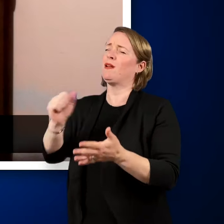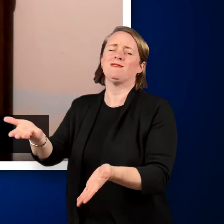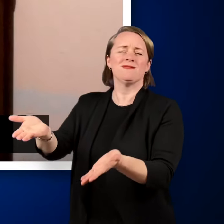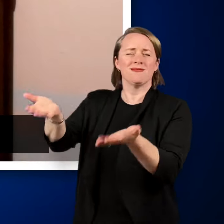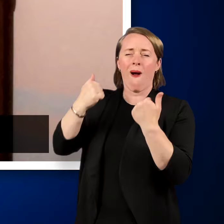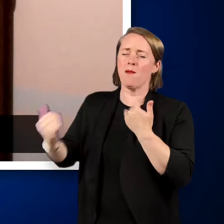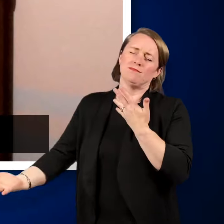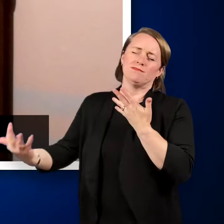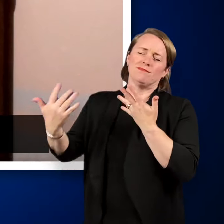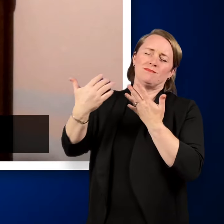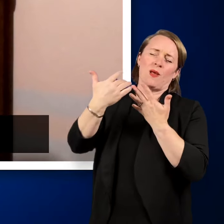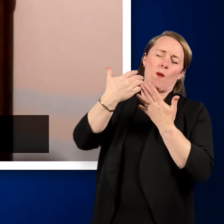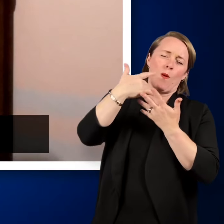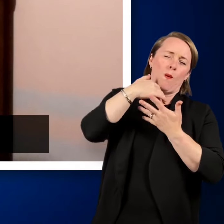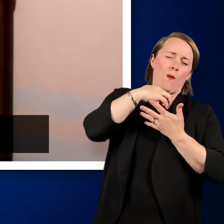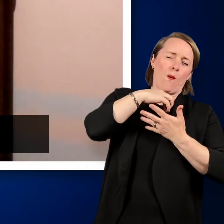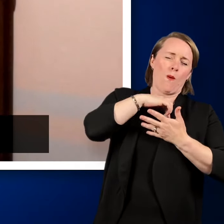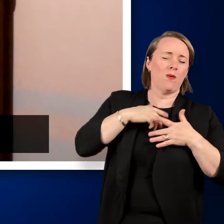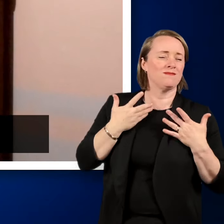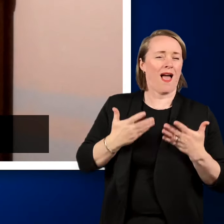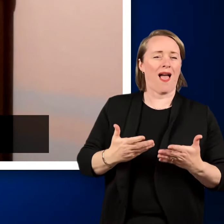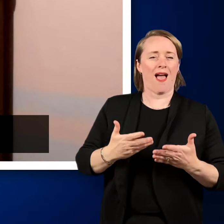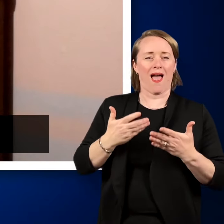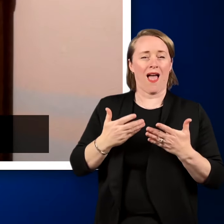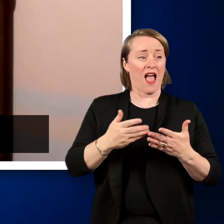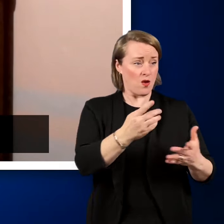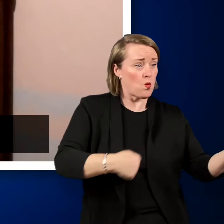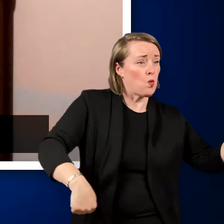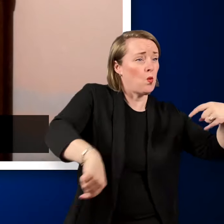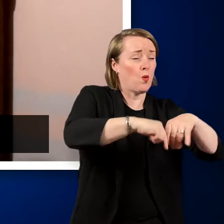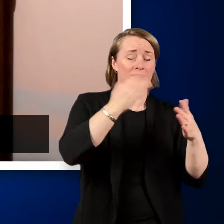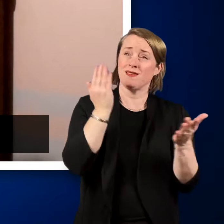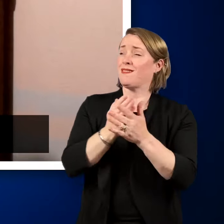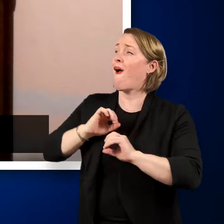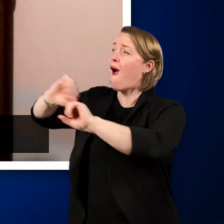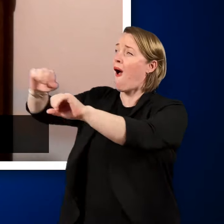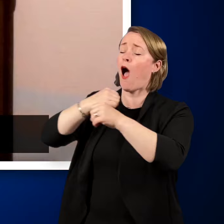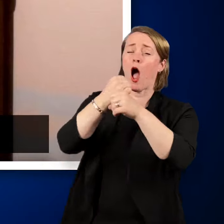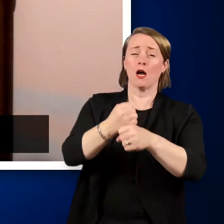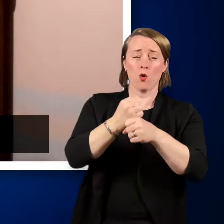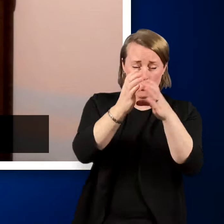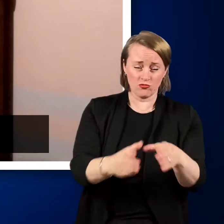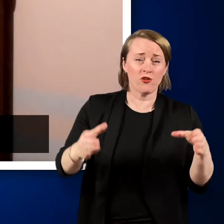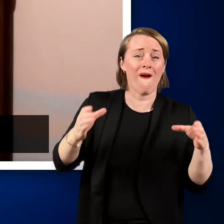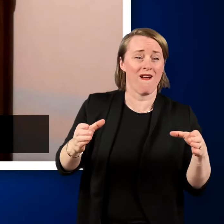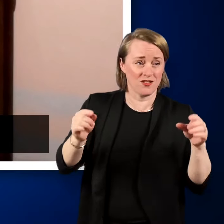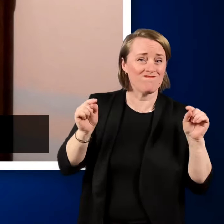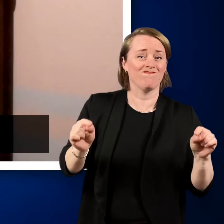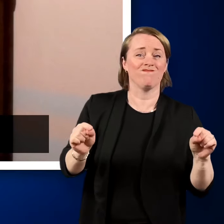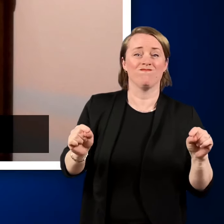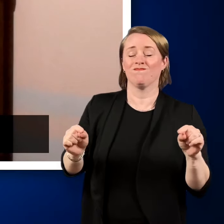come invade us now. We are your